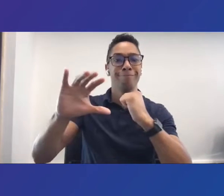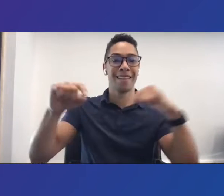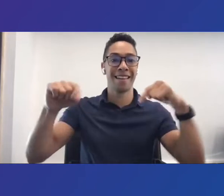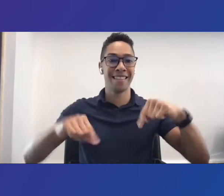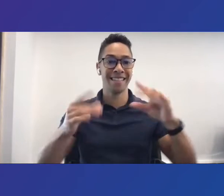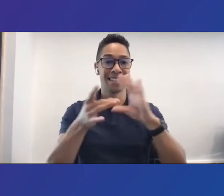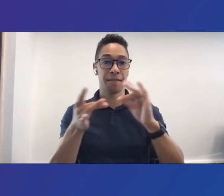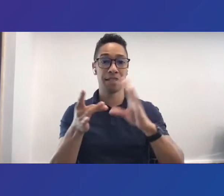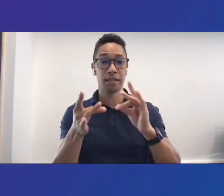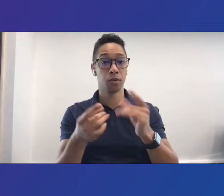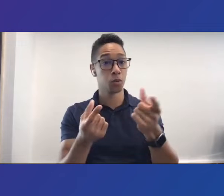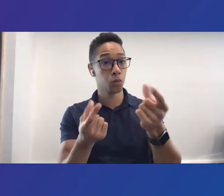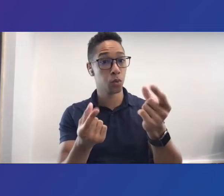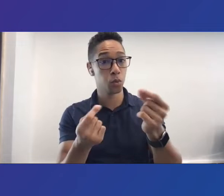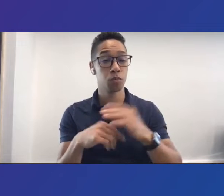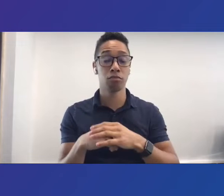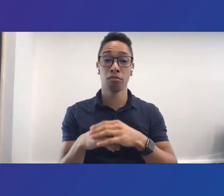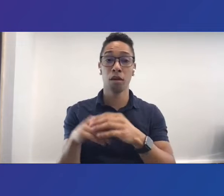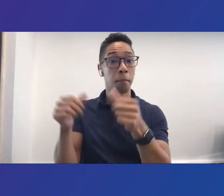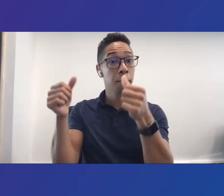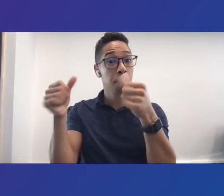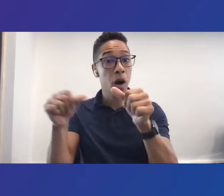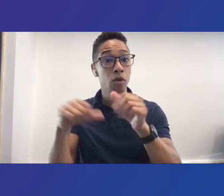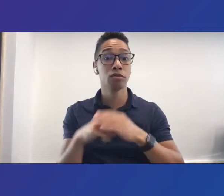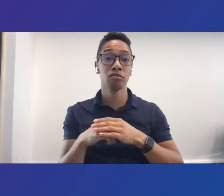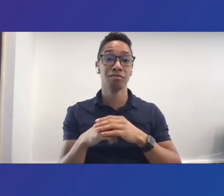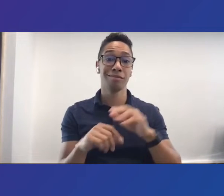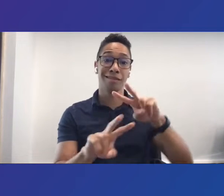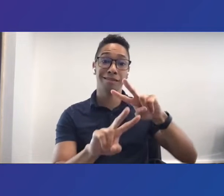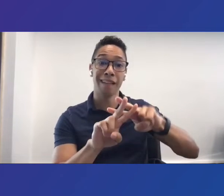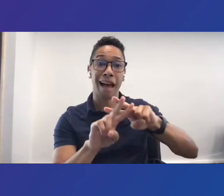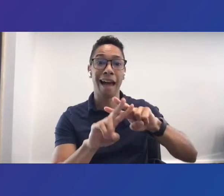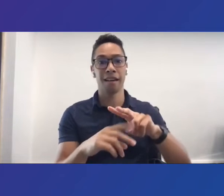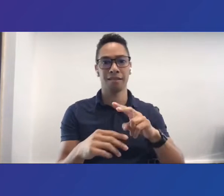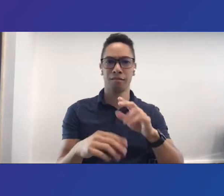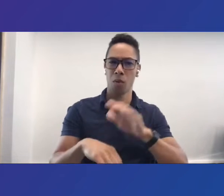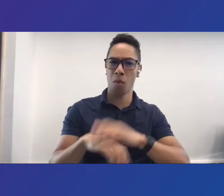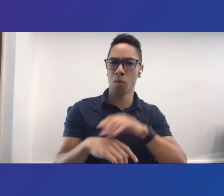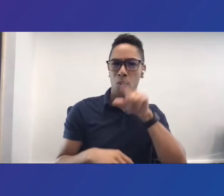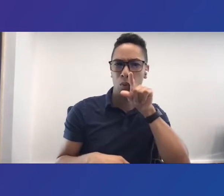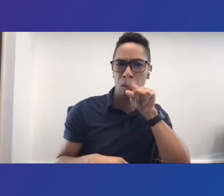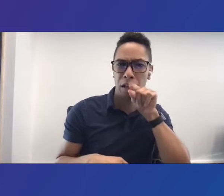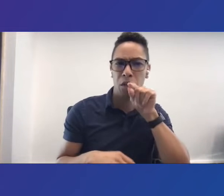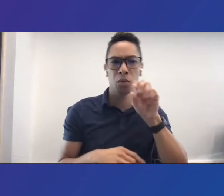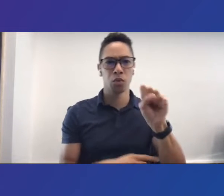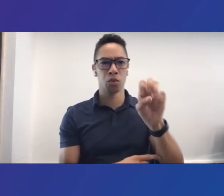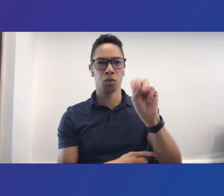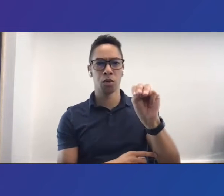Repost, tag us, and share your takeaways on Twitter, which is